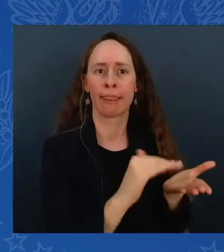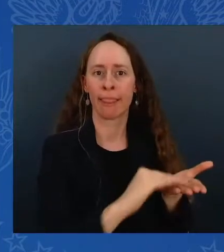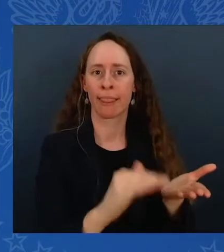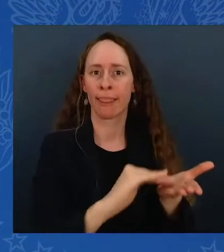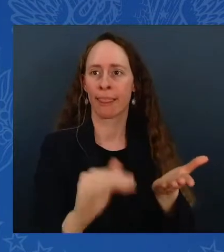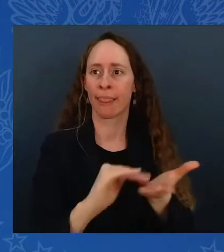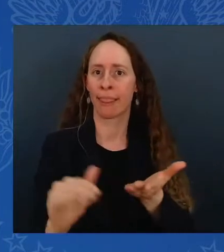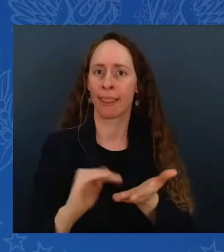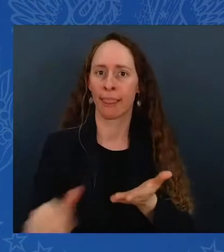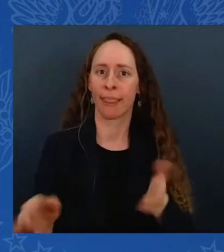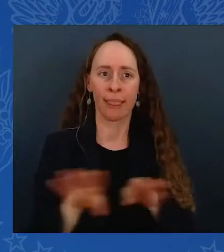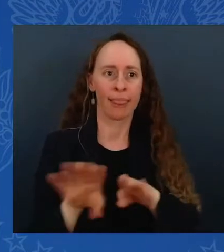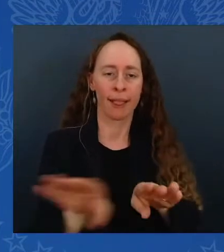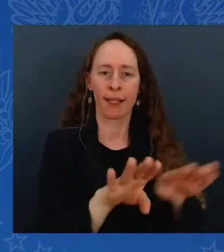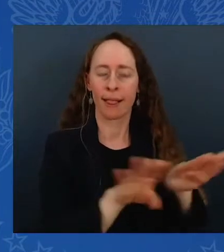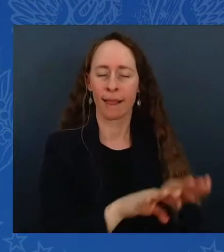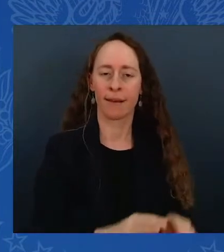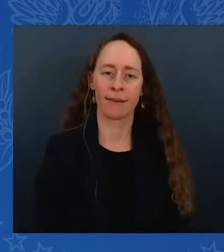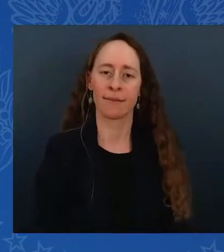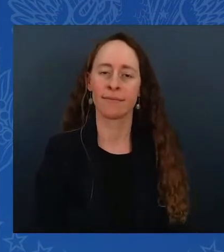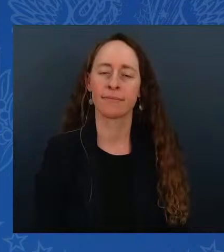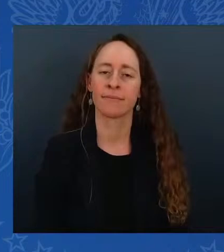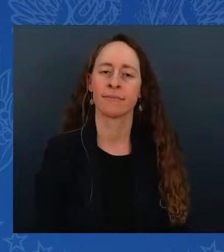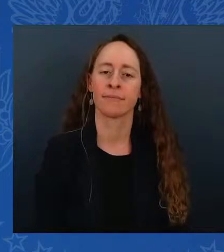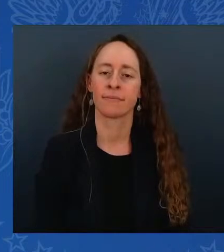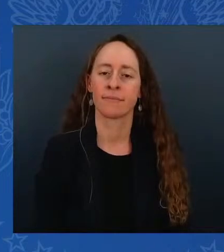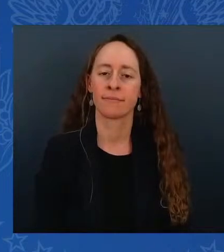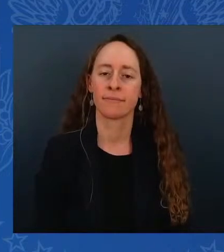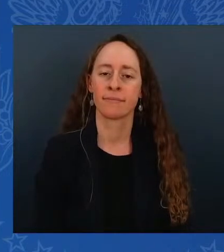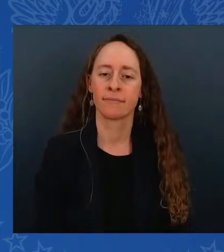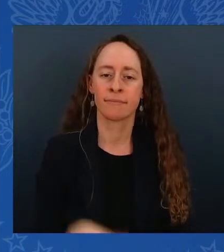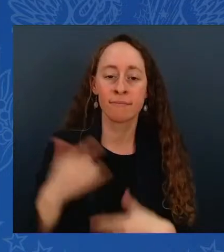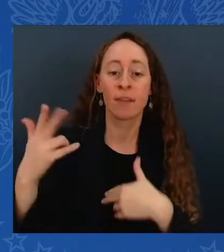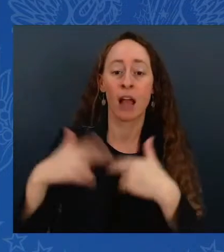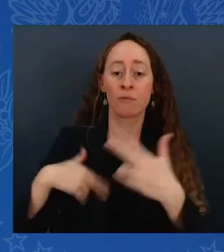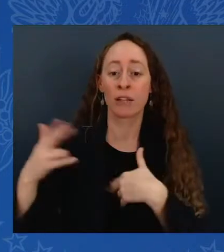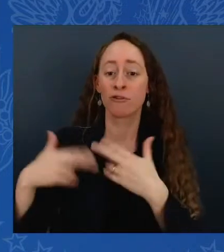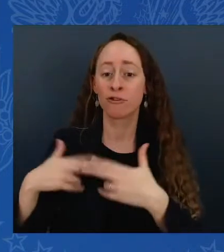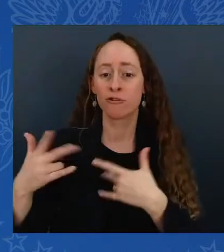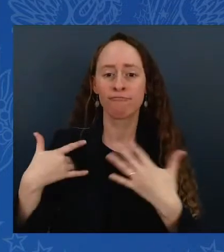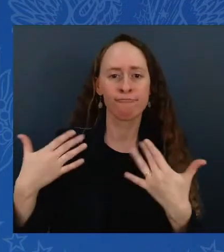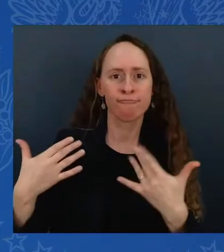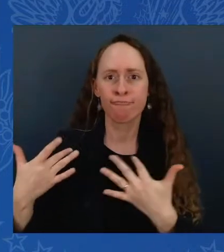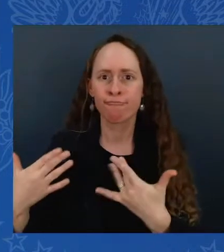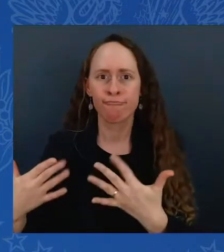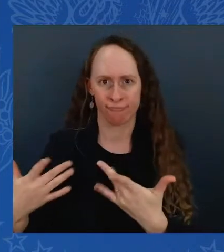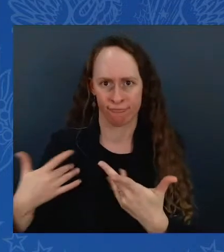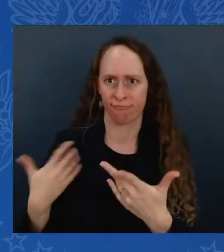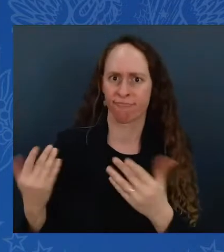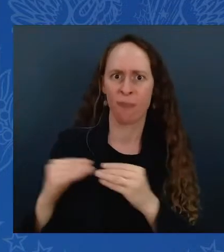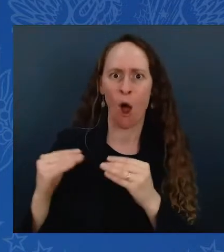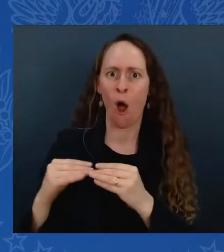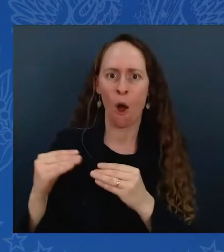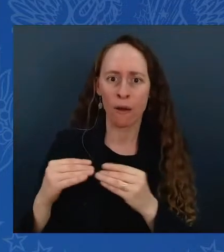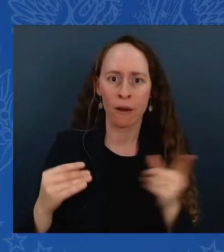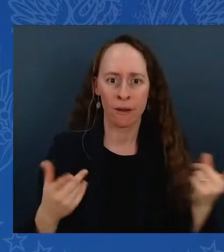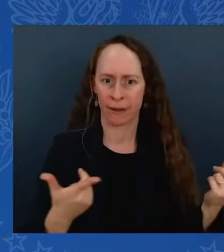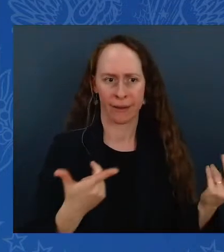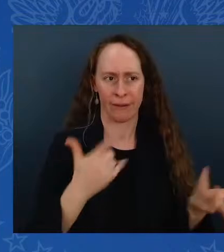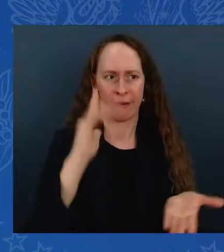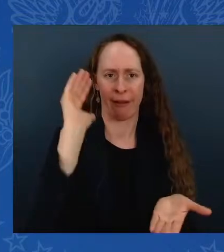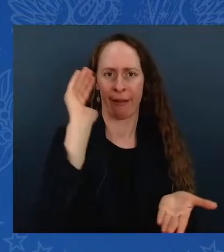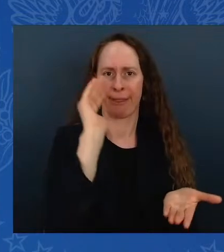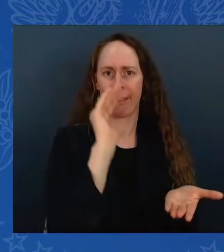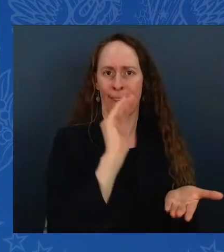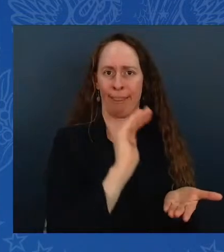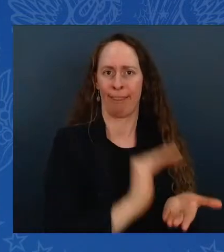other team's watch, factory construction barely increased 2%. On my watch, the trade deficit with China declined to its lowest